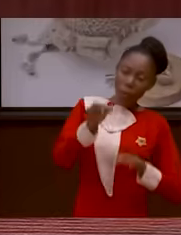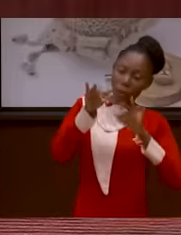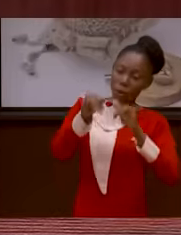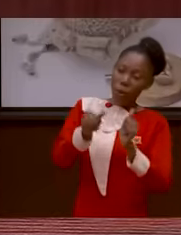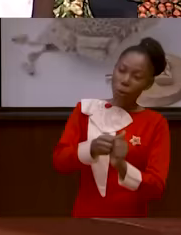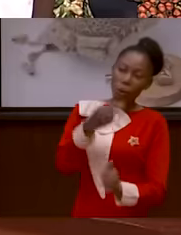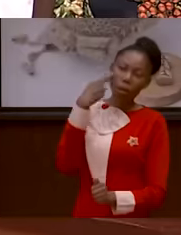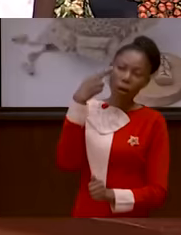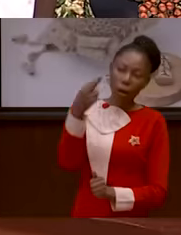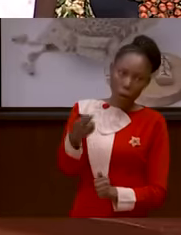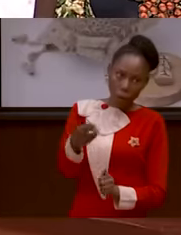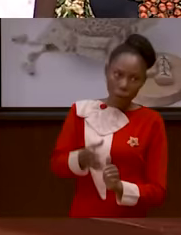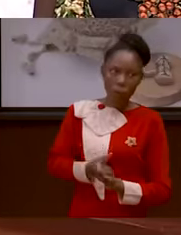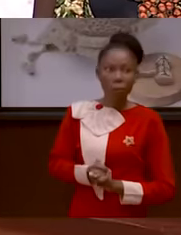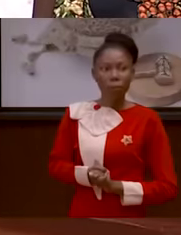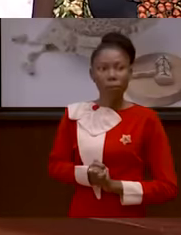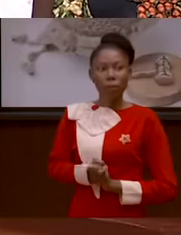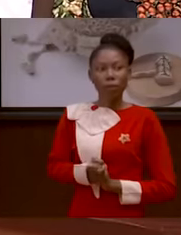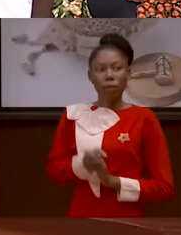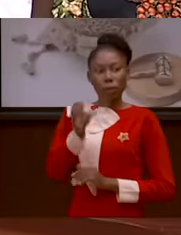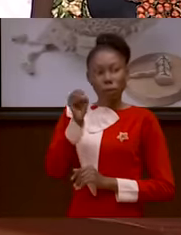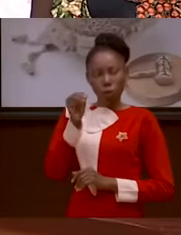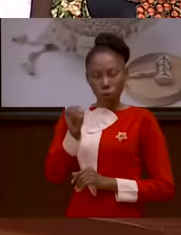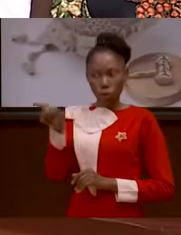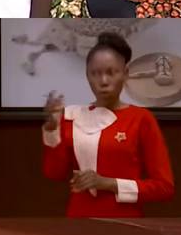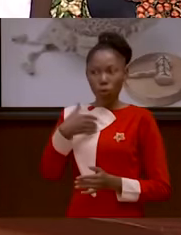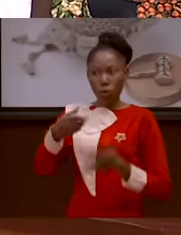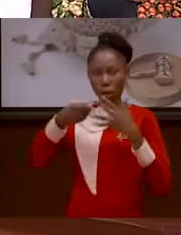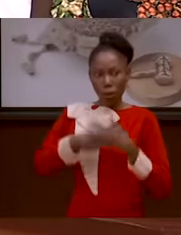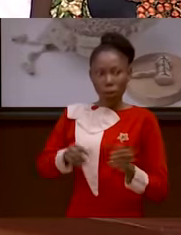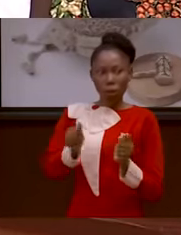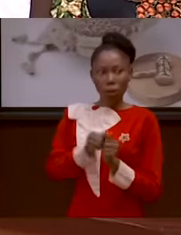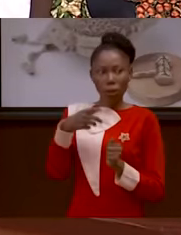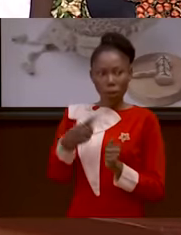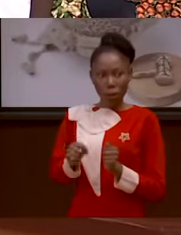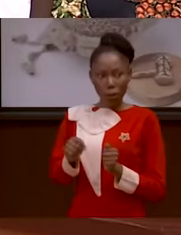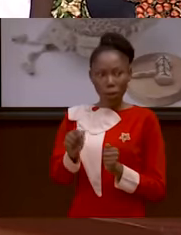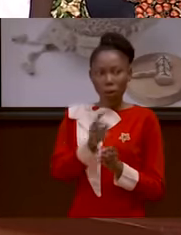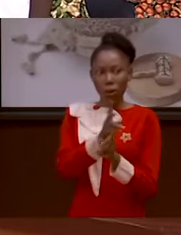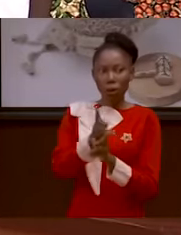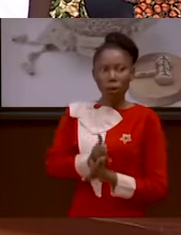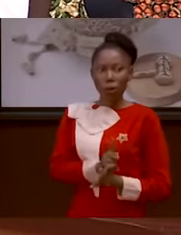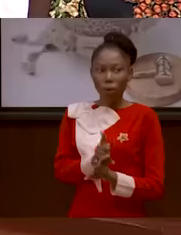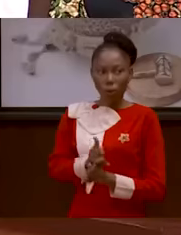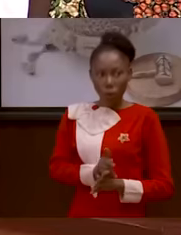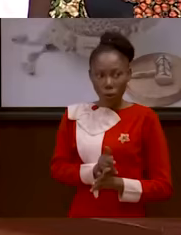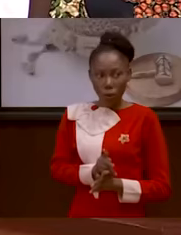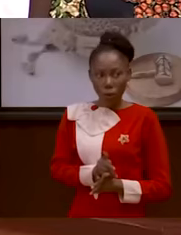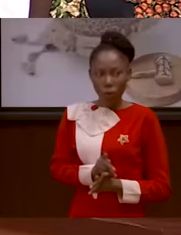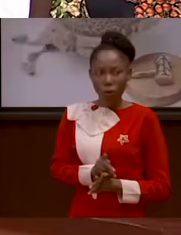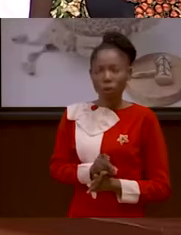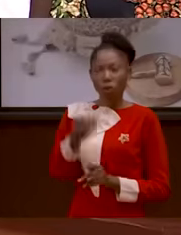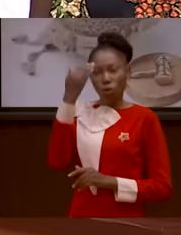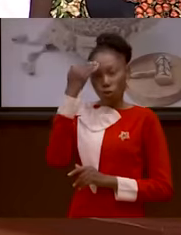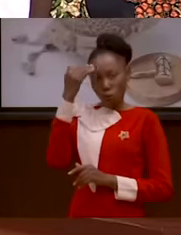off the boy with you. No problem. Then start with the upkeep. Let them let her have opportunity and fund on